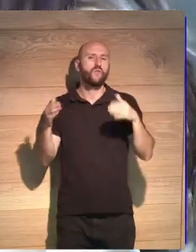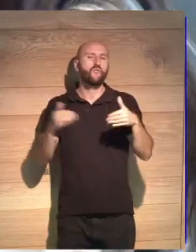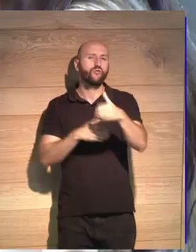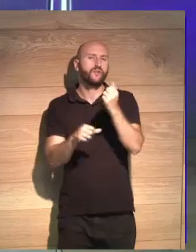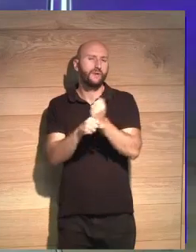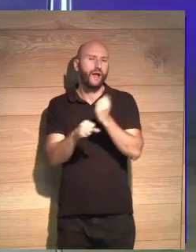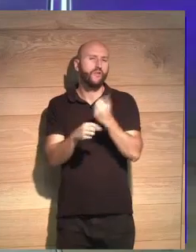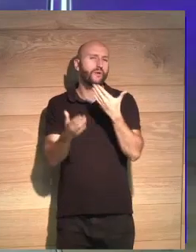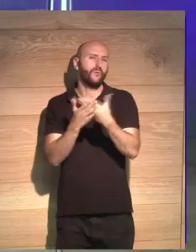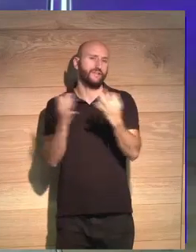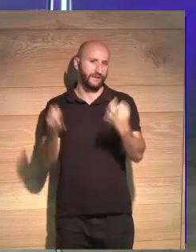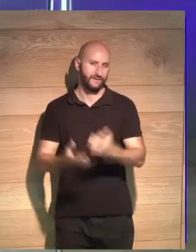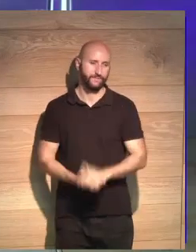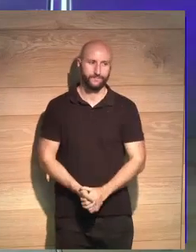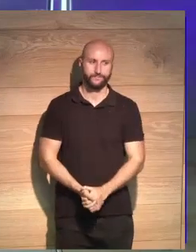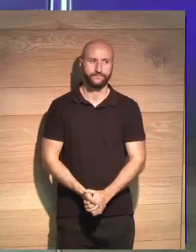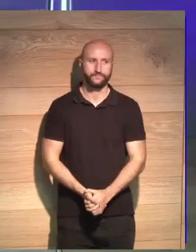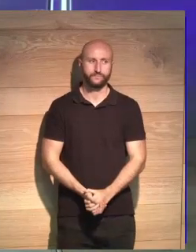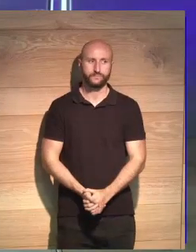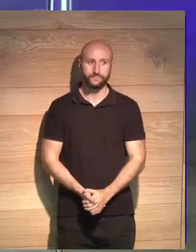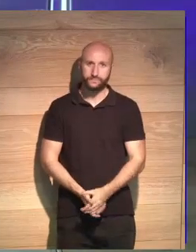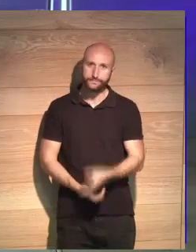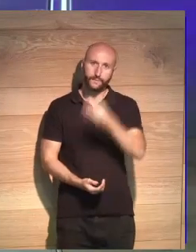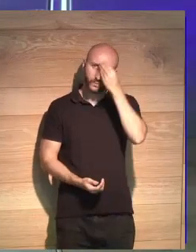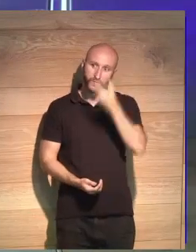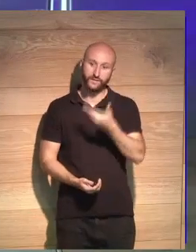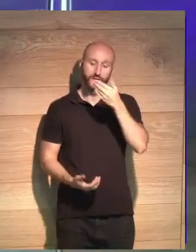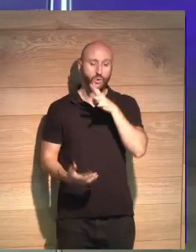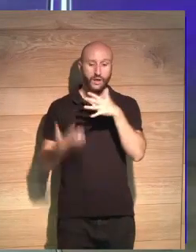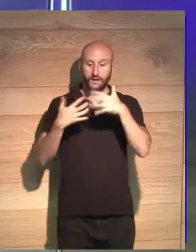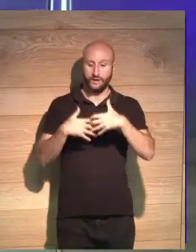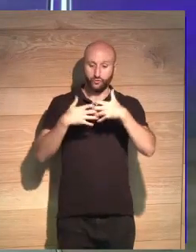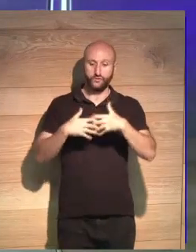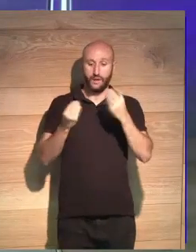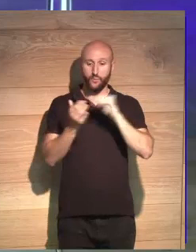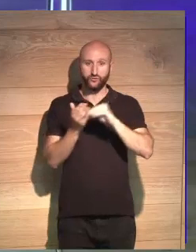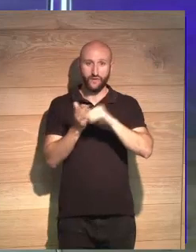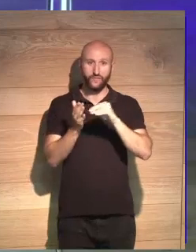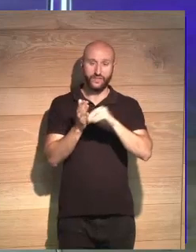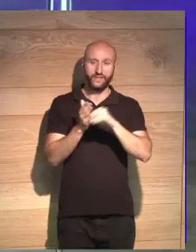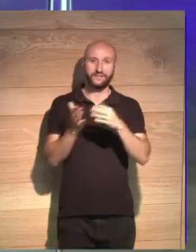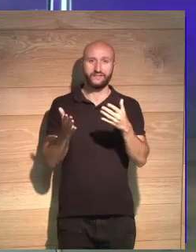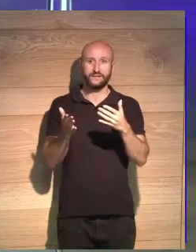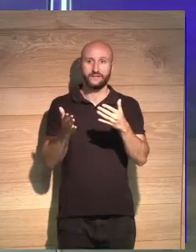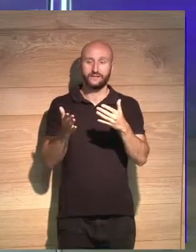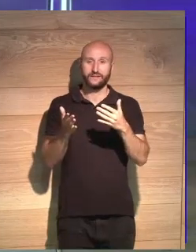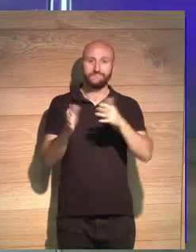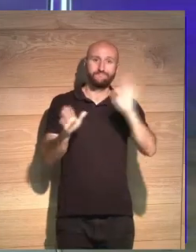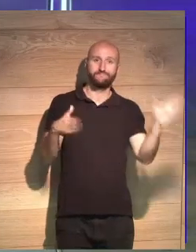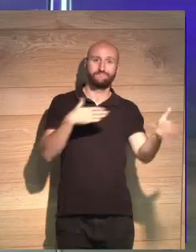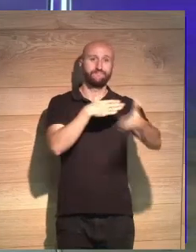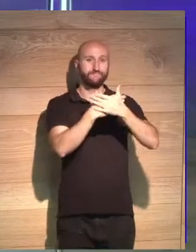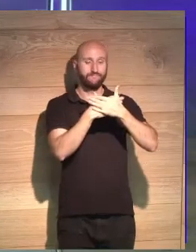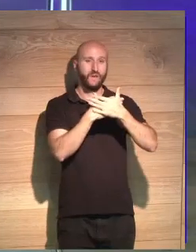add to the training and the education of a future video game worker? I think this is